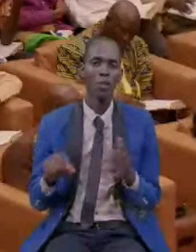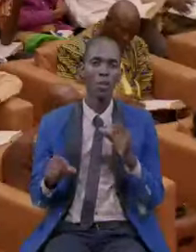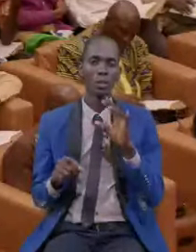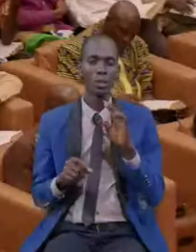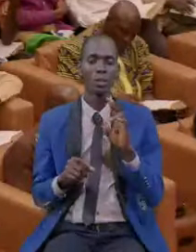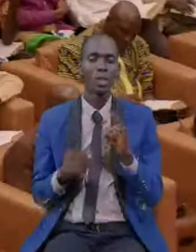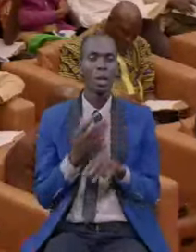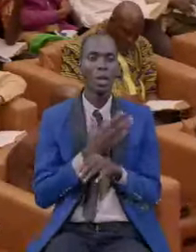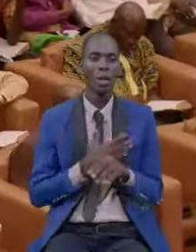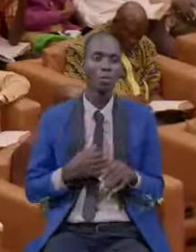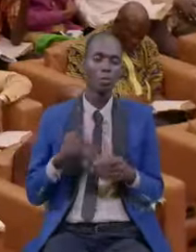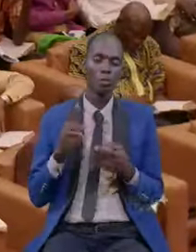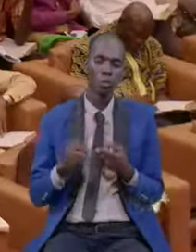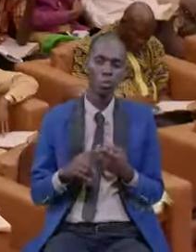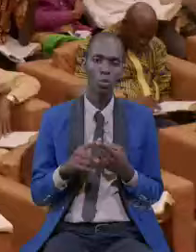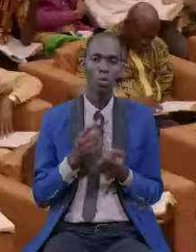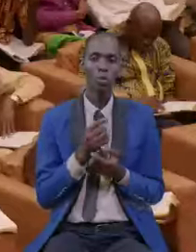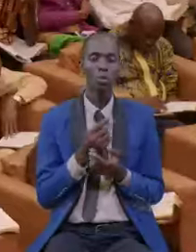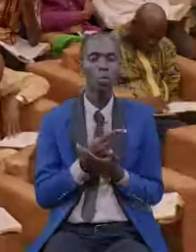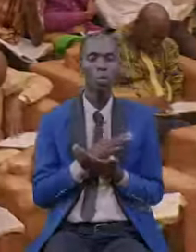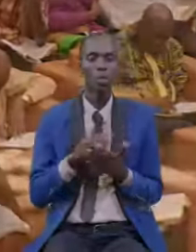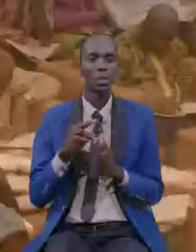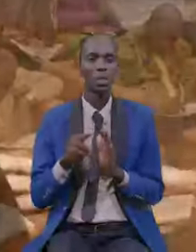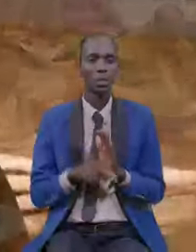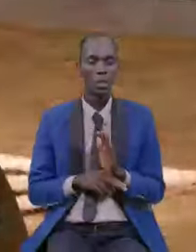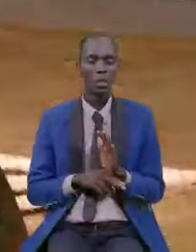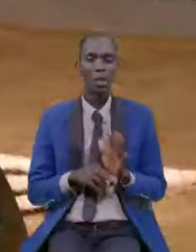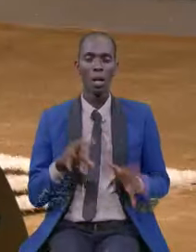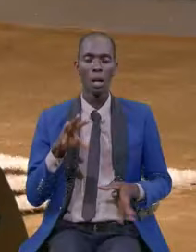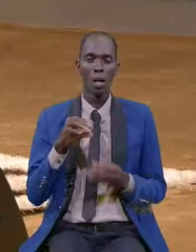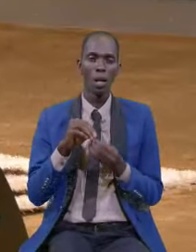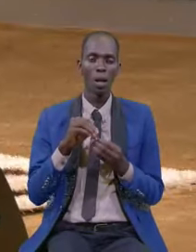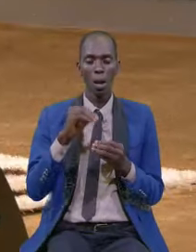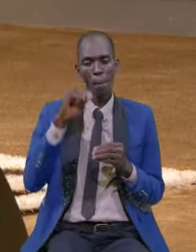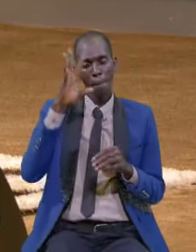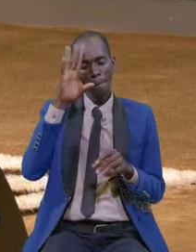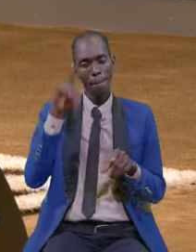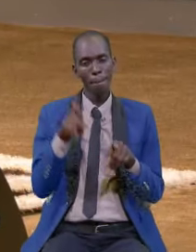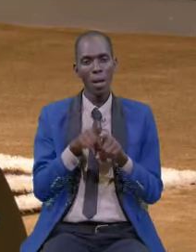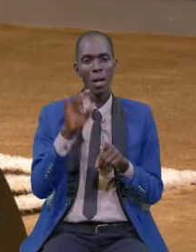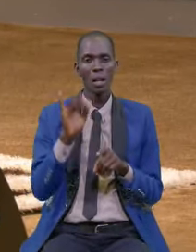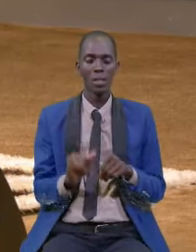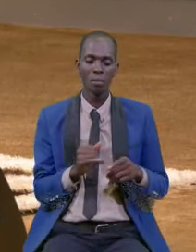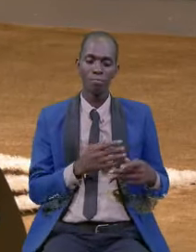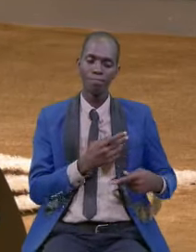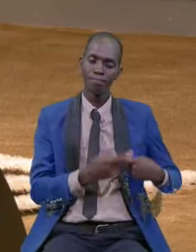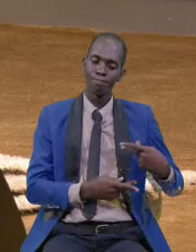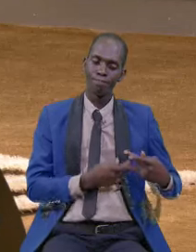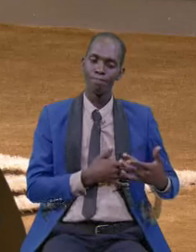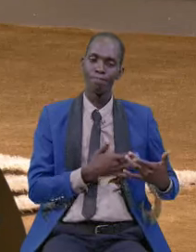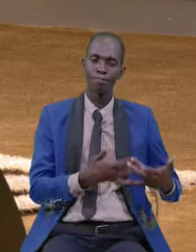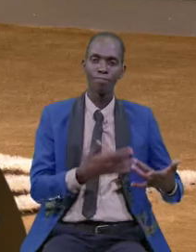godliness, brotherly kindness. You want to be ready for the rapture?